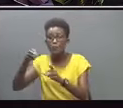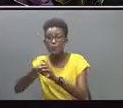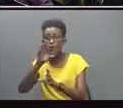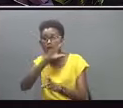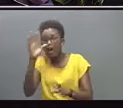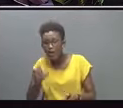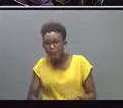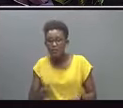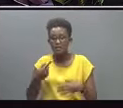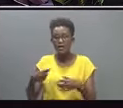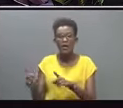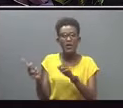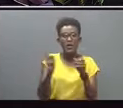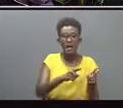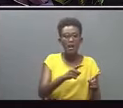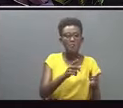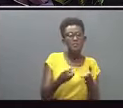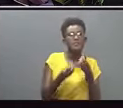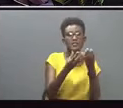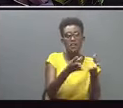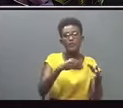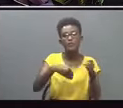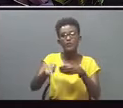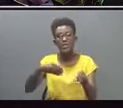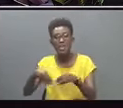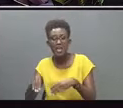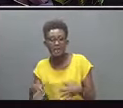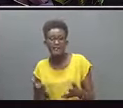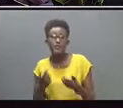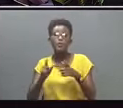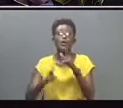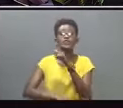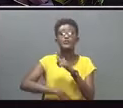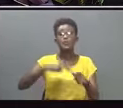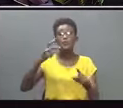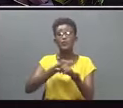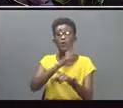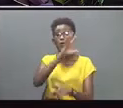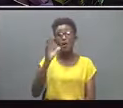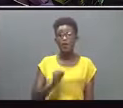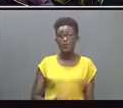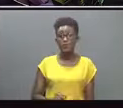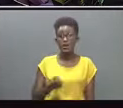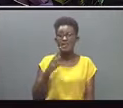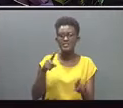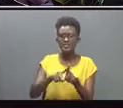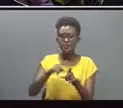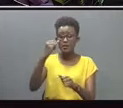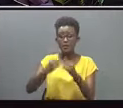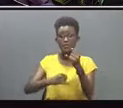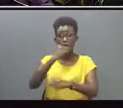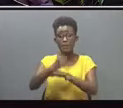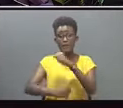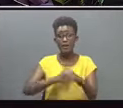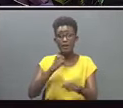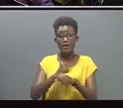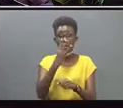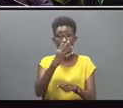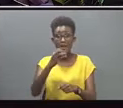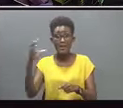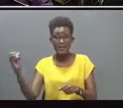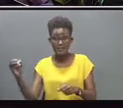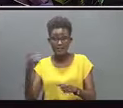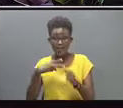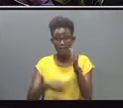like goods. To other countries, they stole from Africa. 400 years, they stole over 12 million